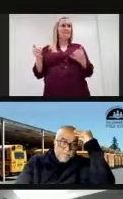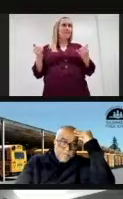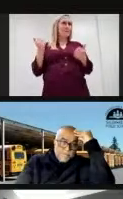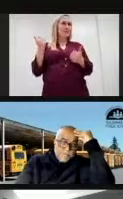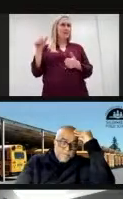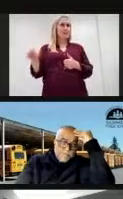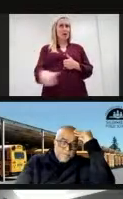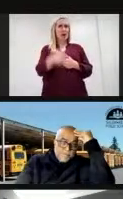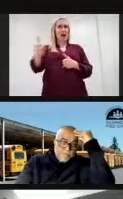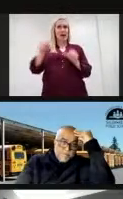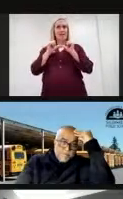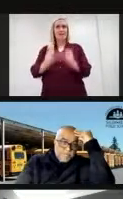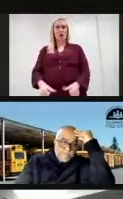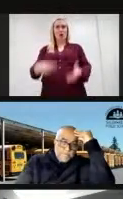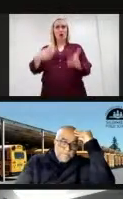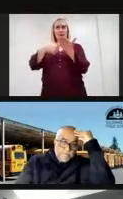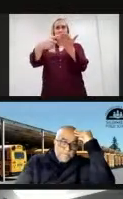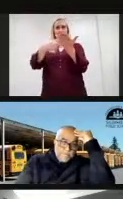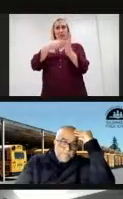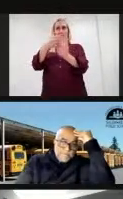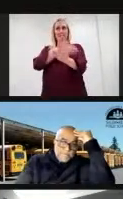further discussion before we vote?